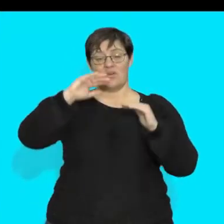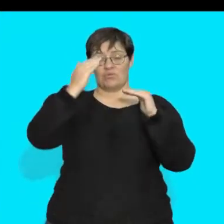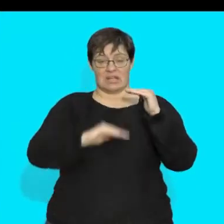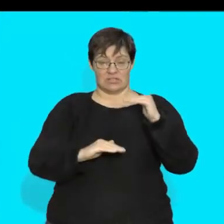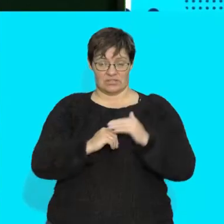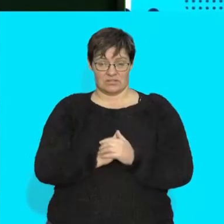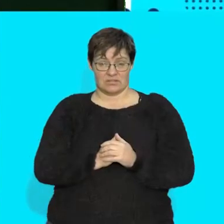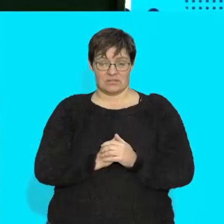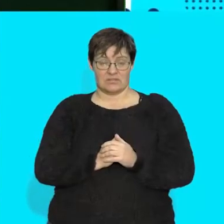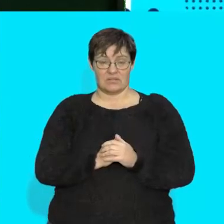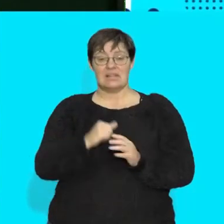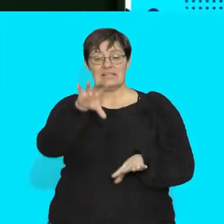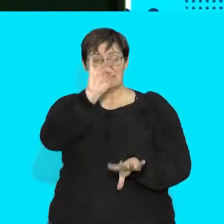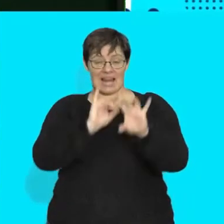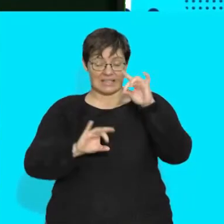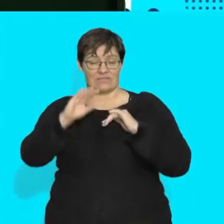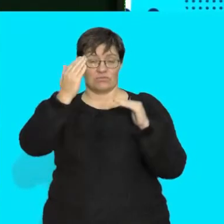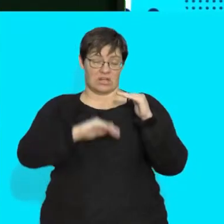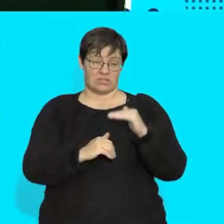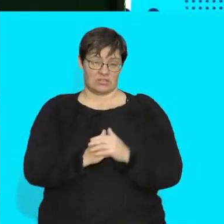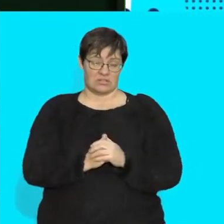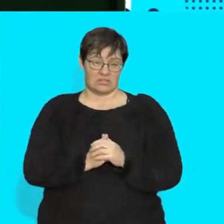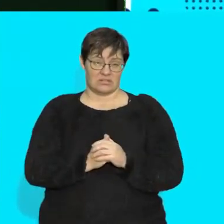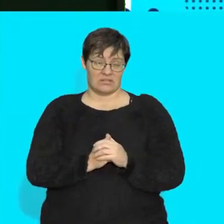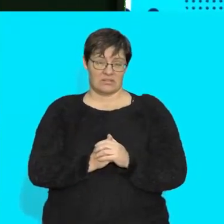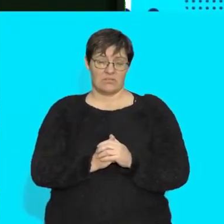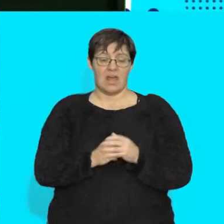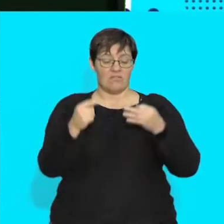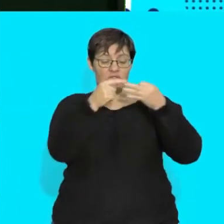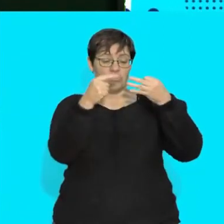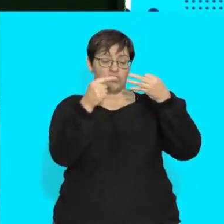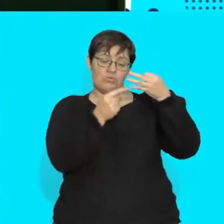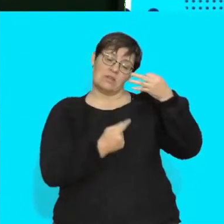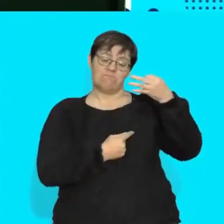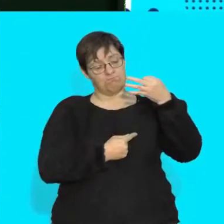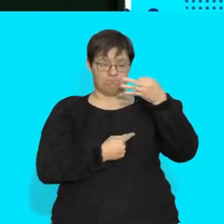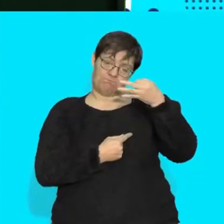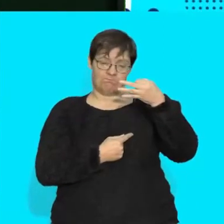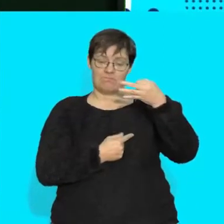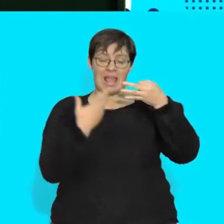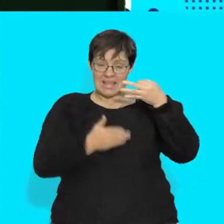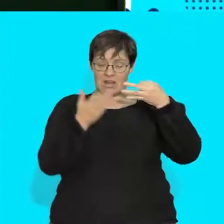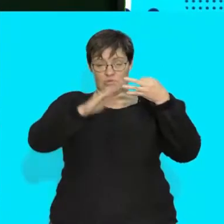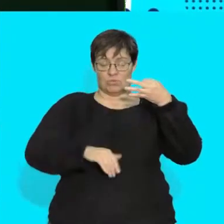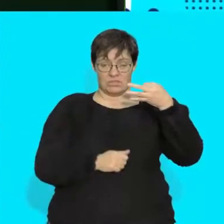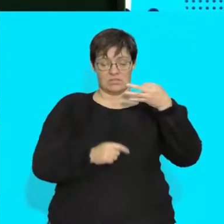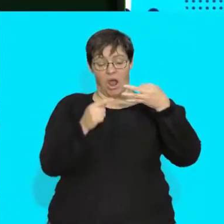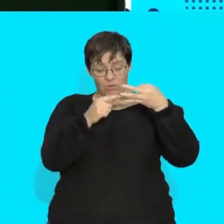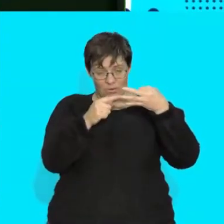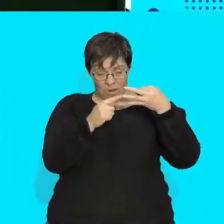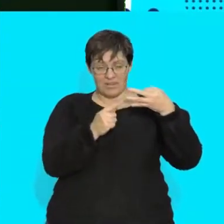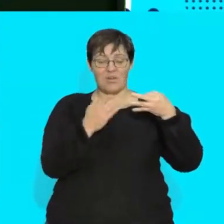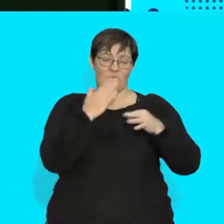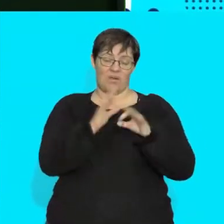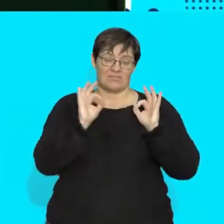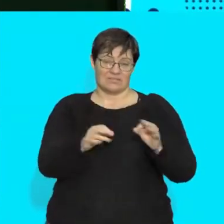selective reduction. Okay? Selective reduction. We've got 3 possible things that could be reduced,